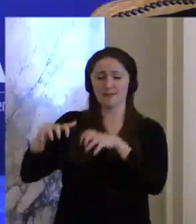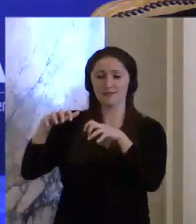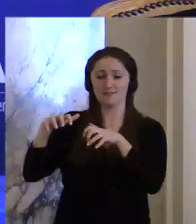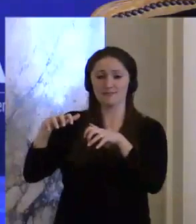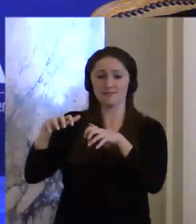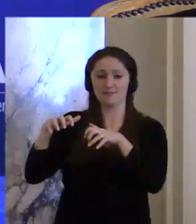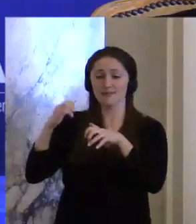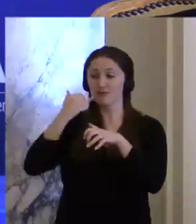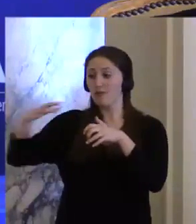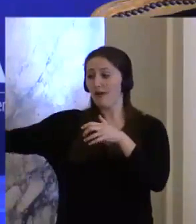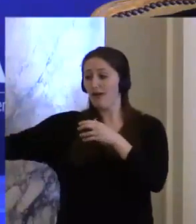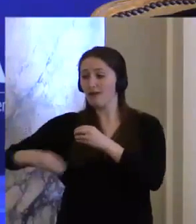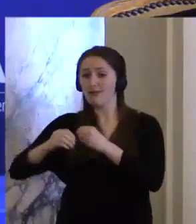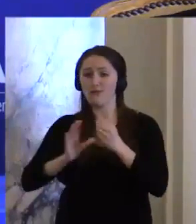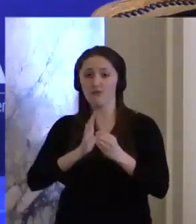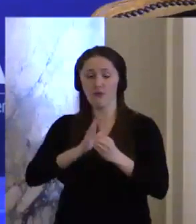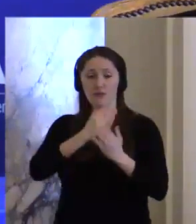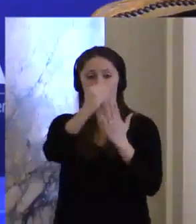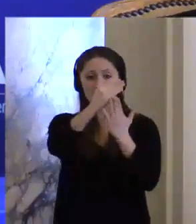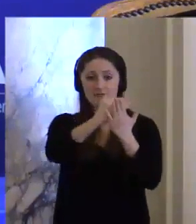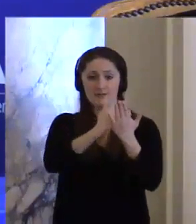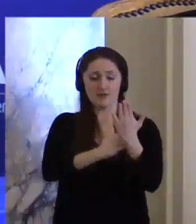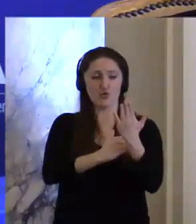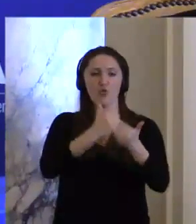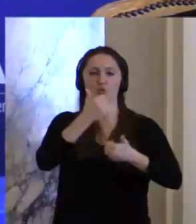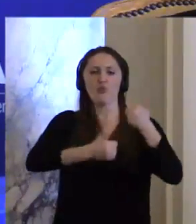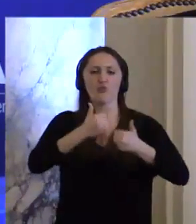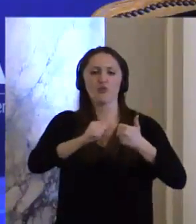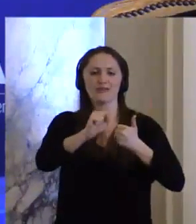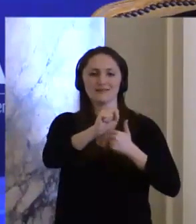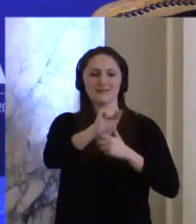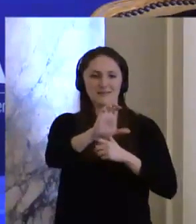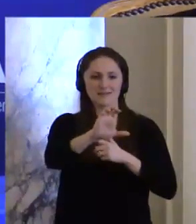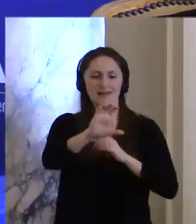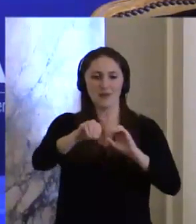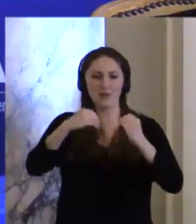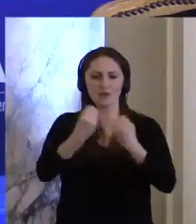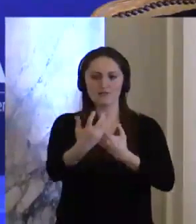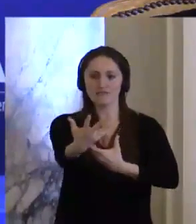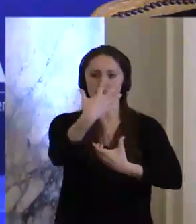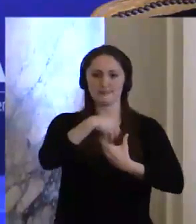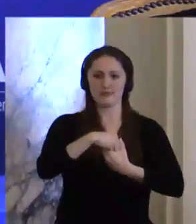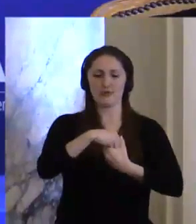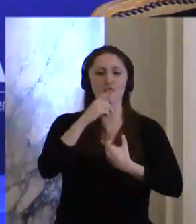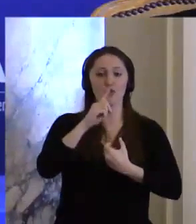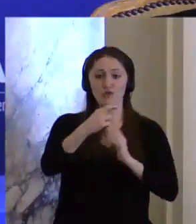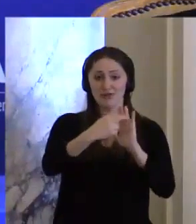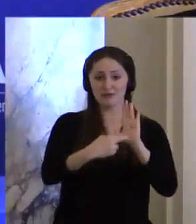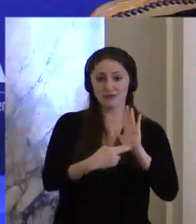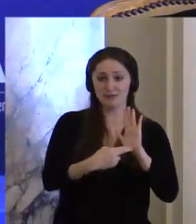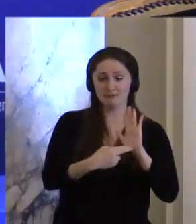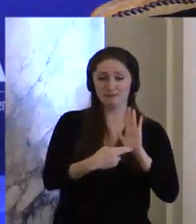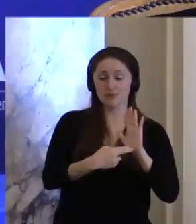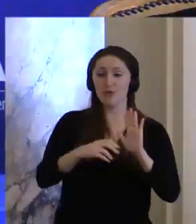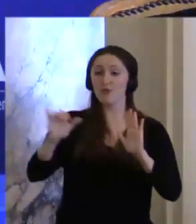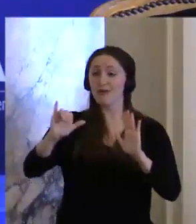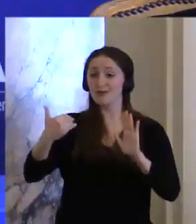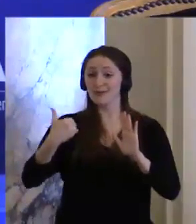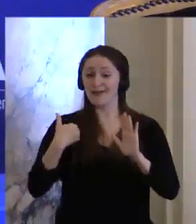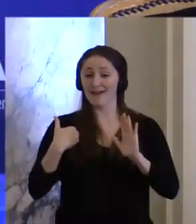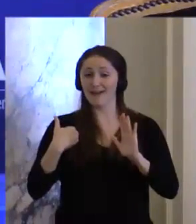list of civil society organizations that are included in the registry, we